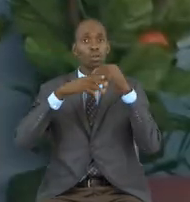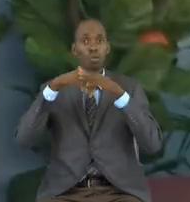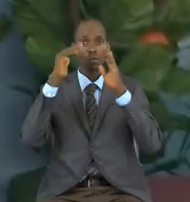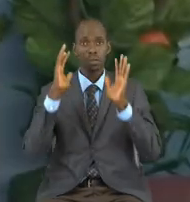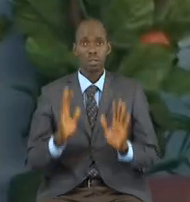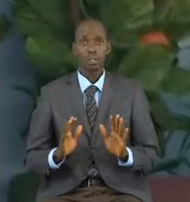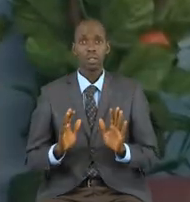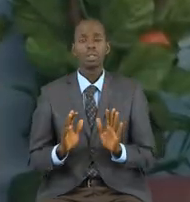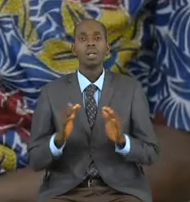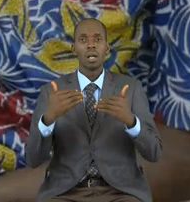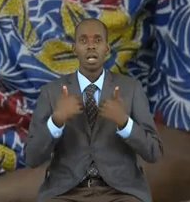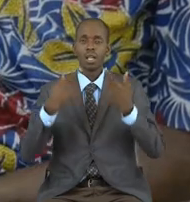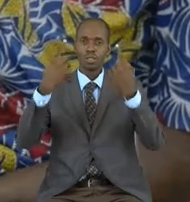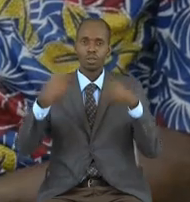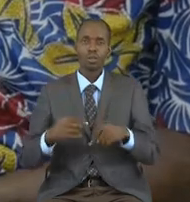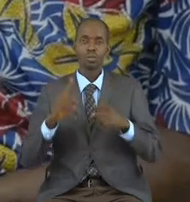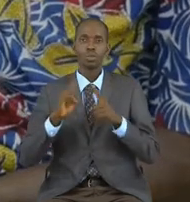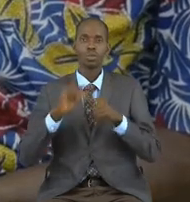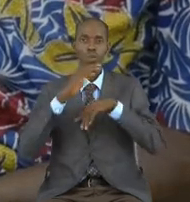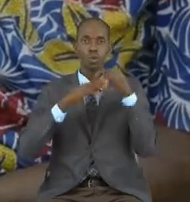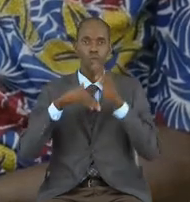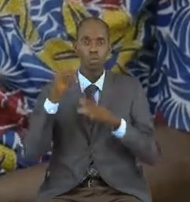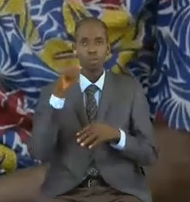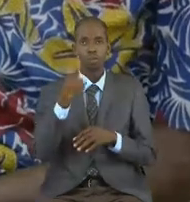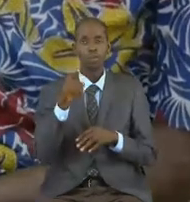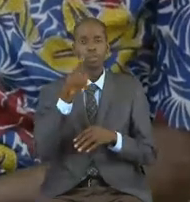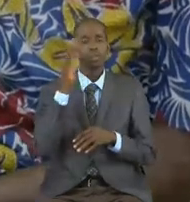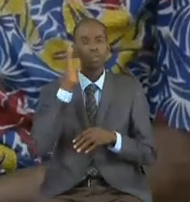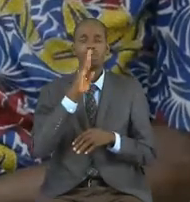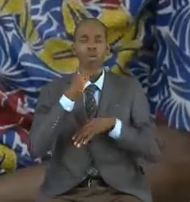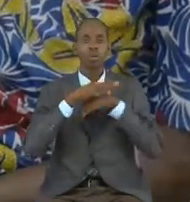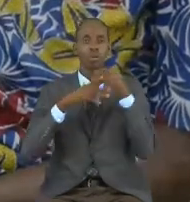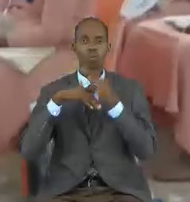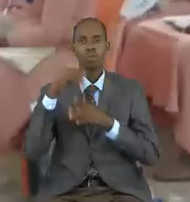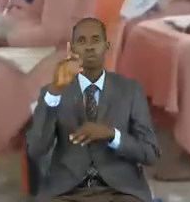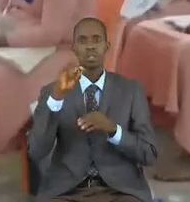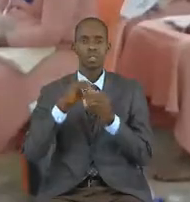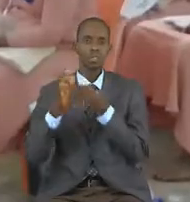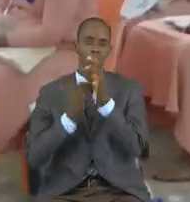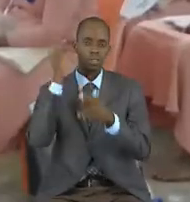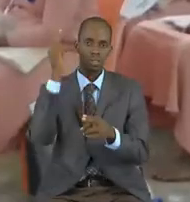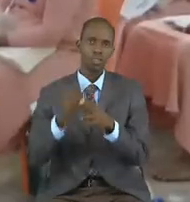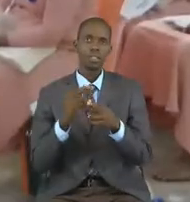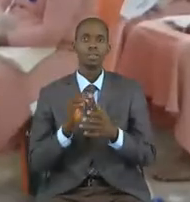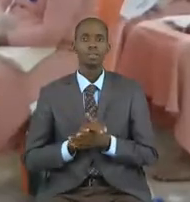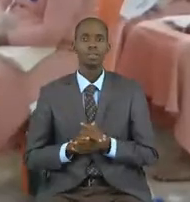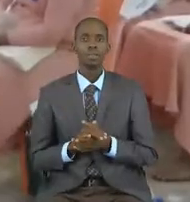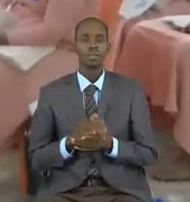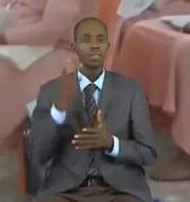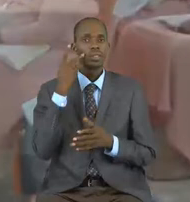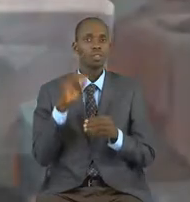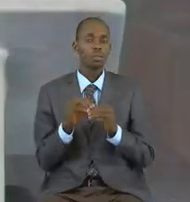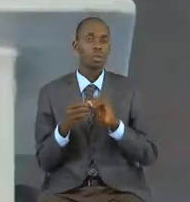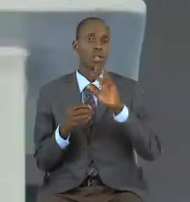consolation, he has come. And you'll be comforted in Jesus' name. Look at number three